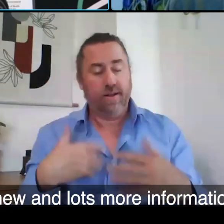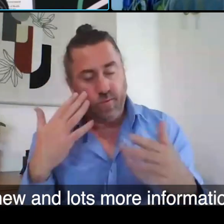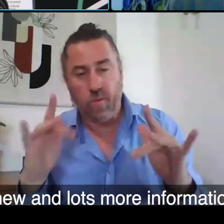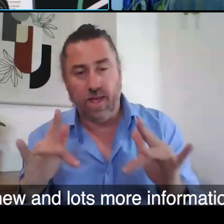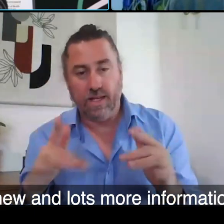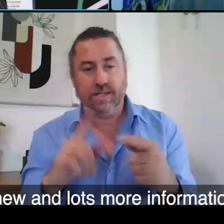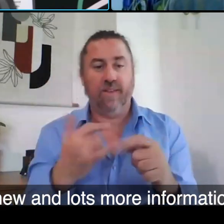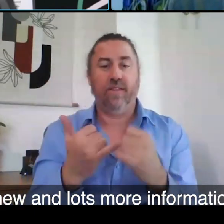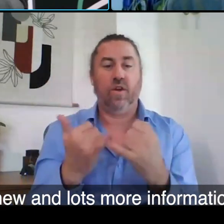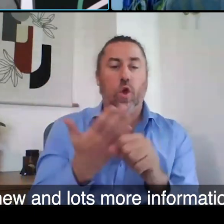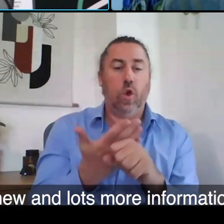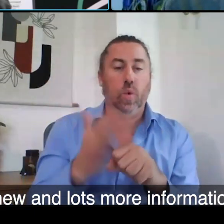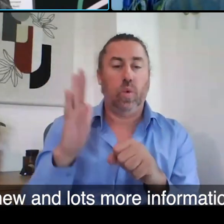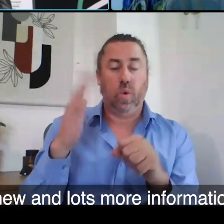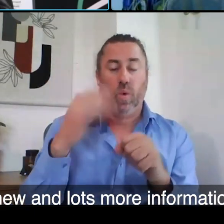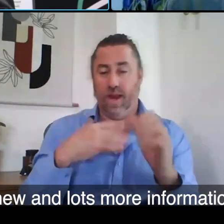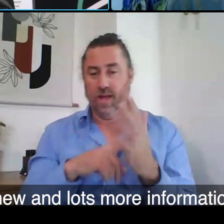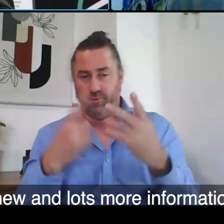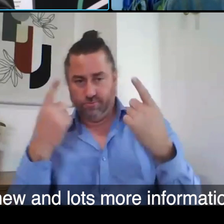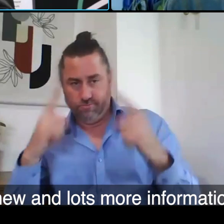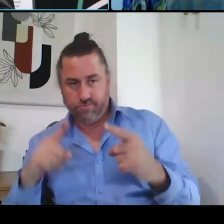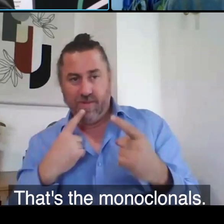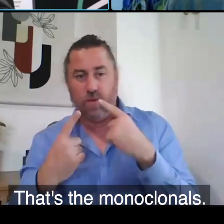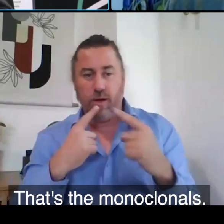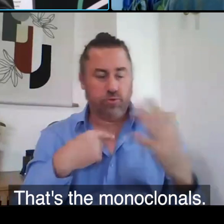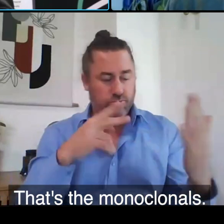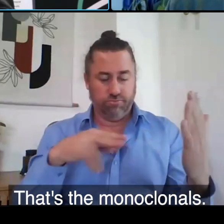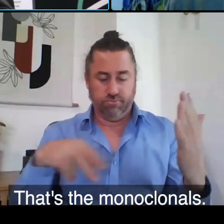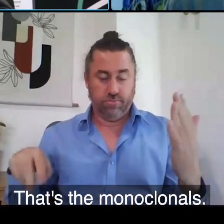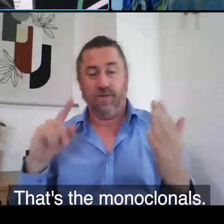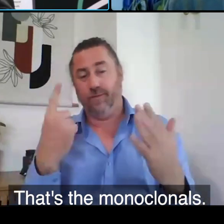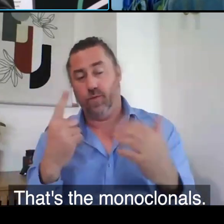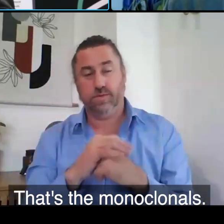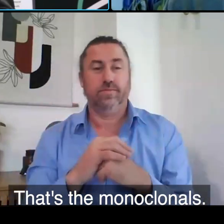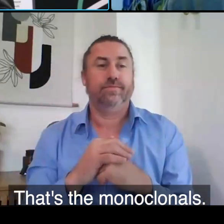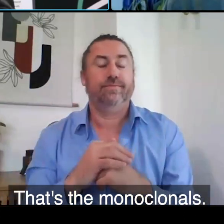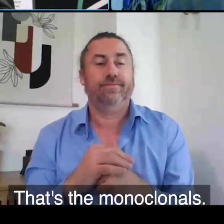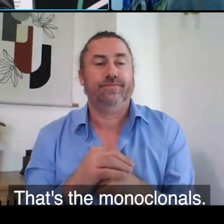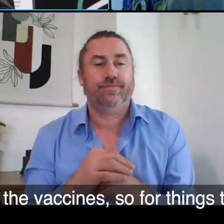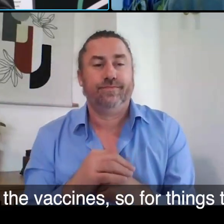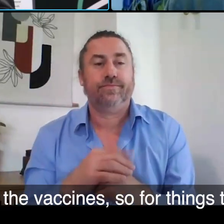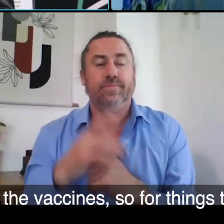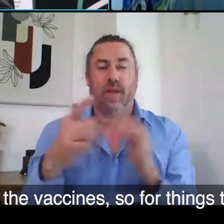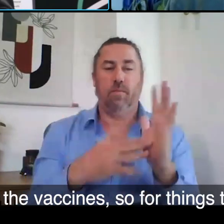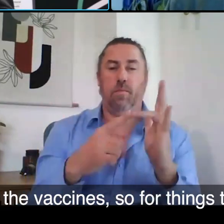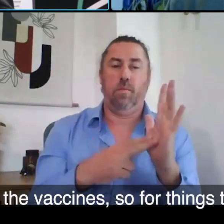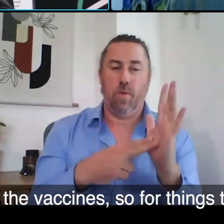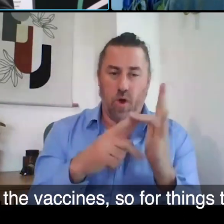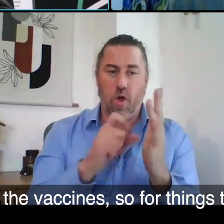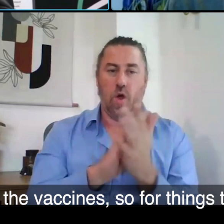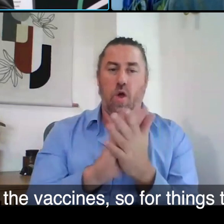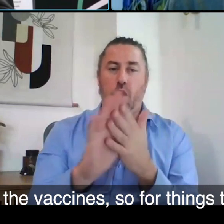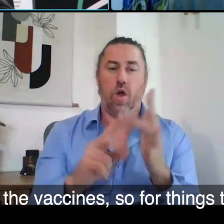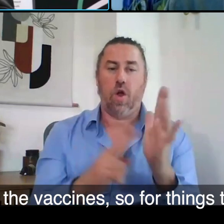new and lots more information to gather. In terms of that's the monoclonals. In terms of the